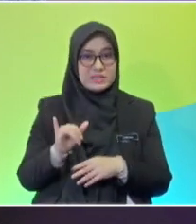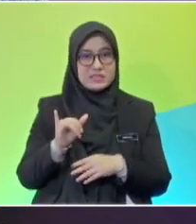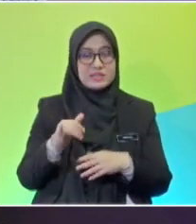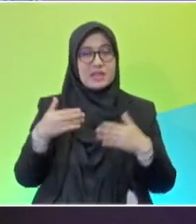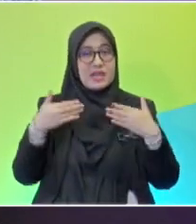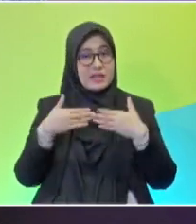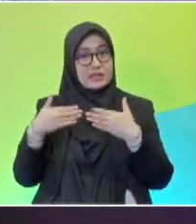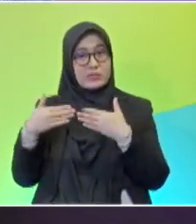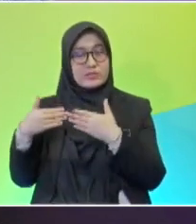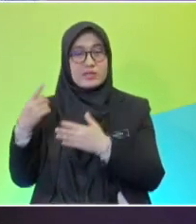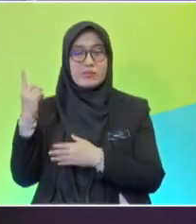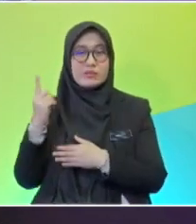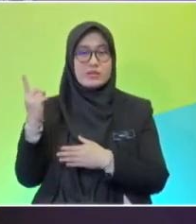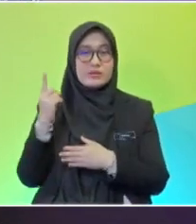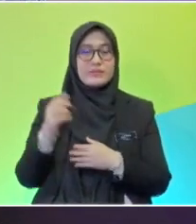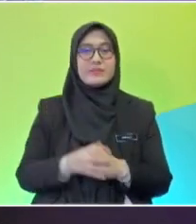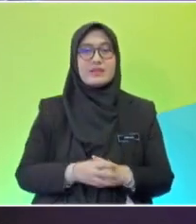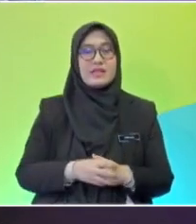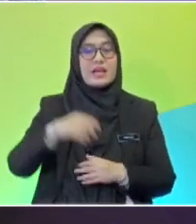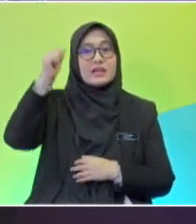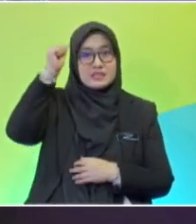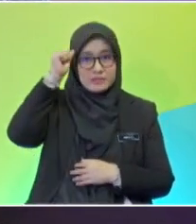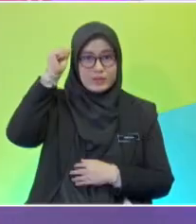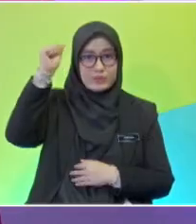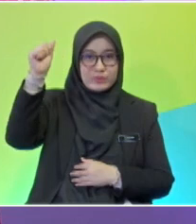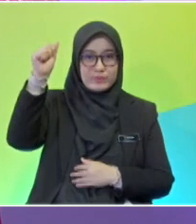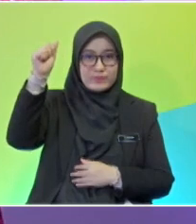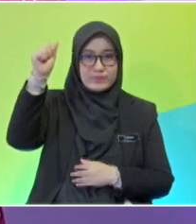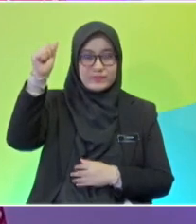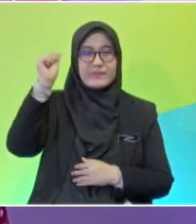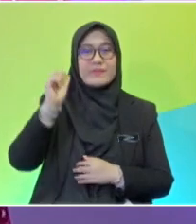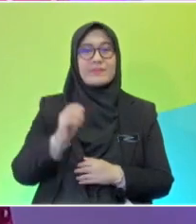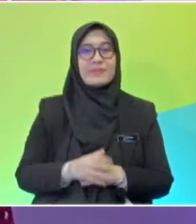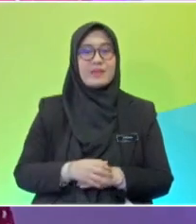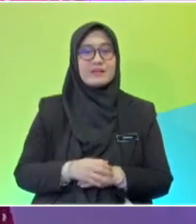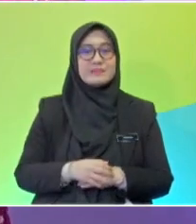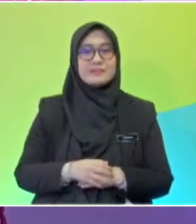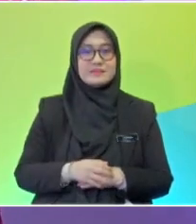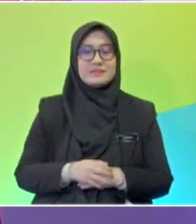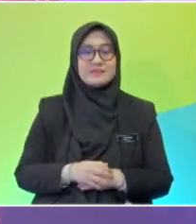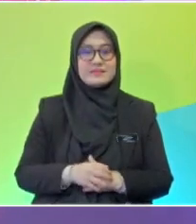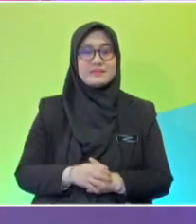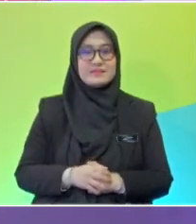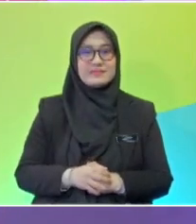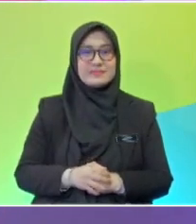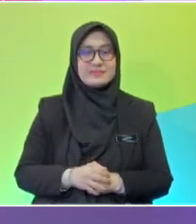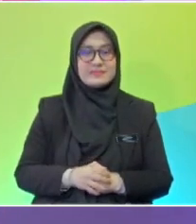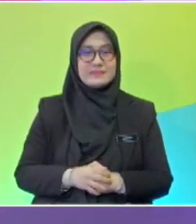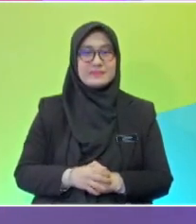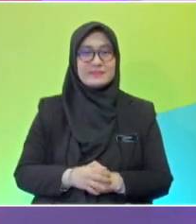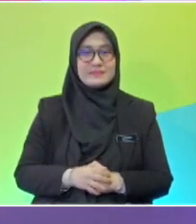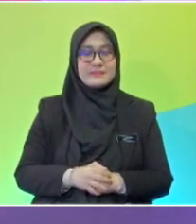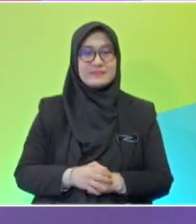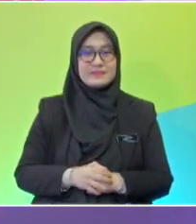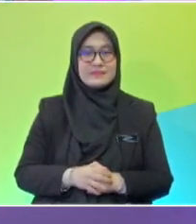please. Okay, Assalamualaikum warahmatullahi taala wabarakatuh. All right, everybody. So, I'm not going